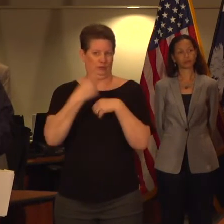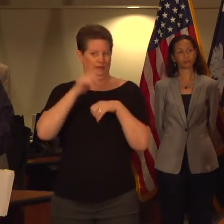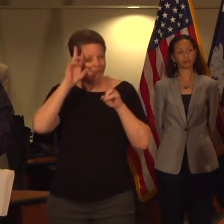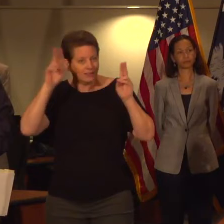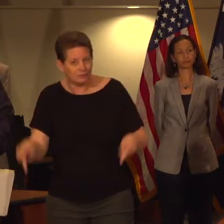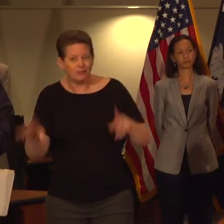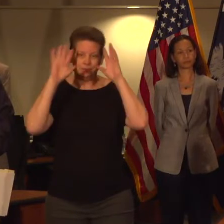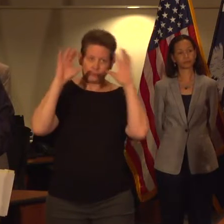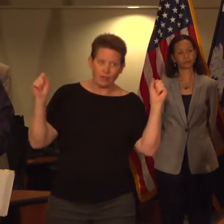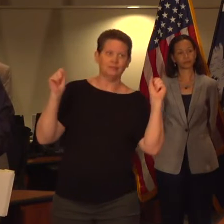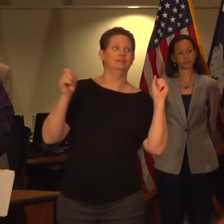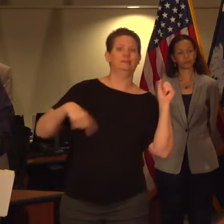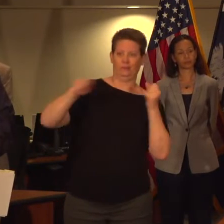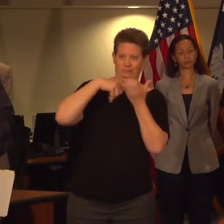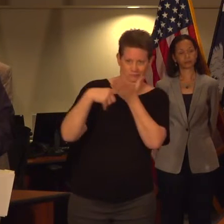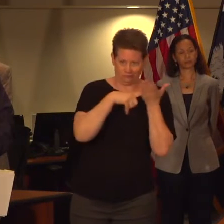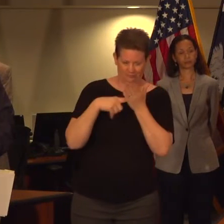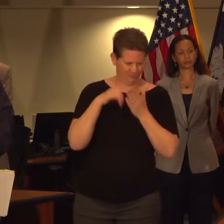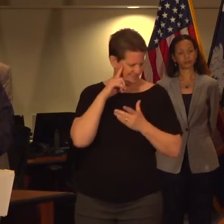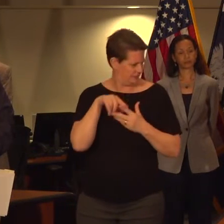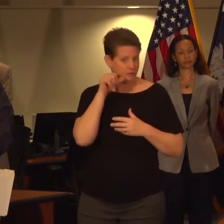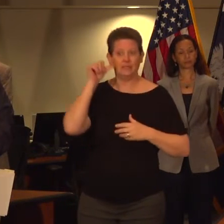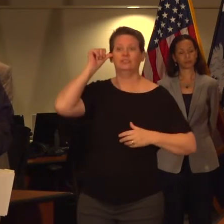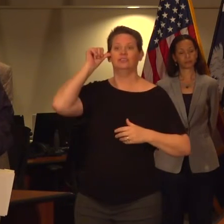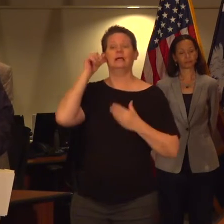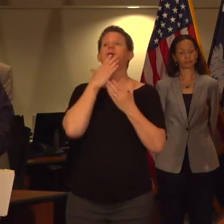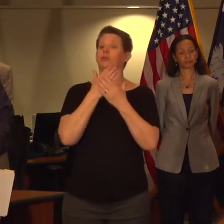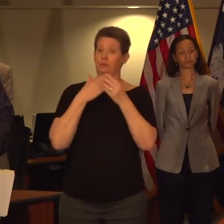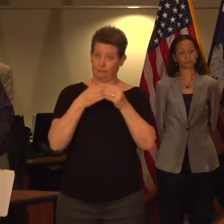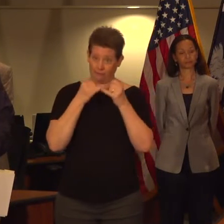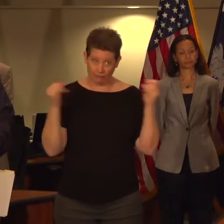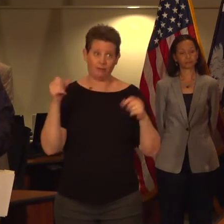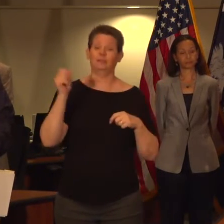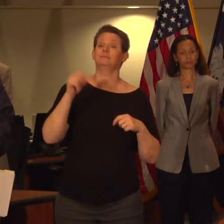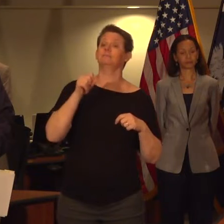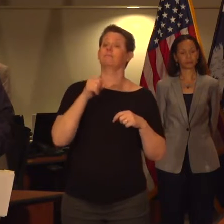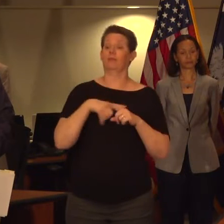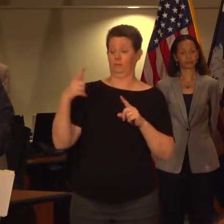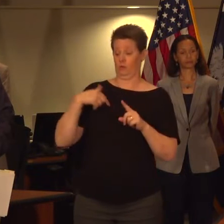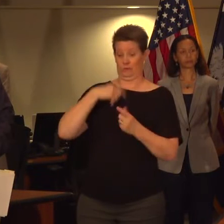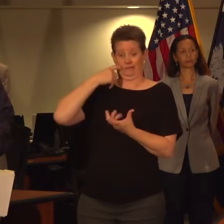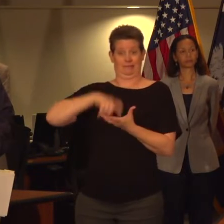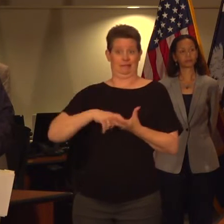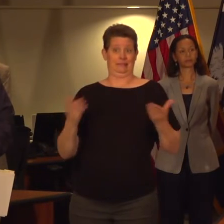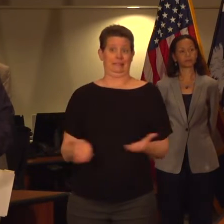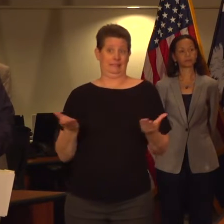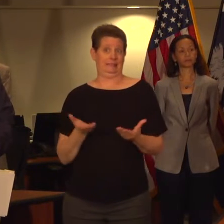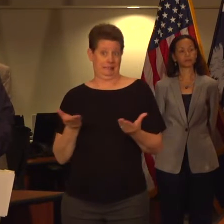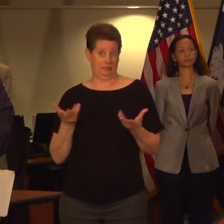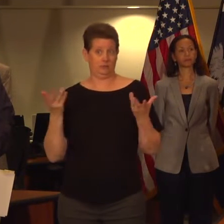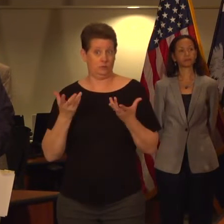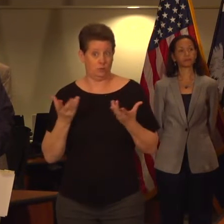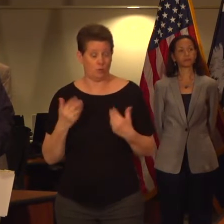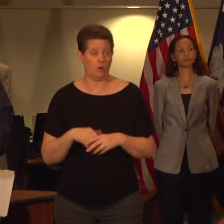President and the Vice President. I think that was yesterday. Those are good guidelines. What we recognize here, another factor that's